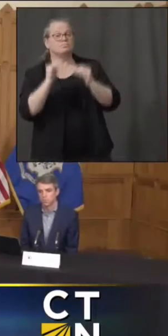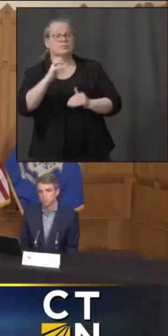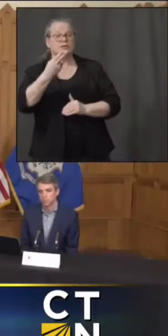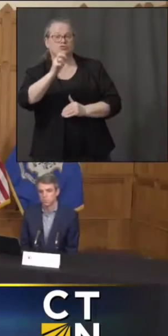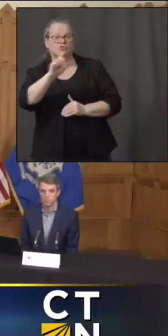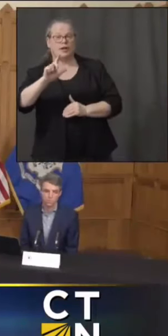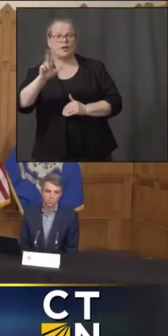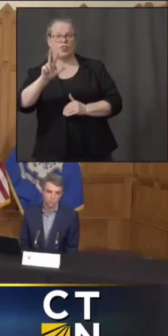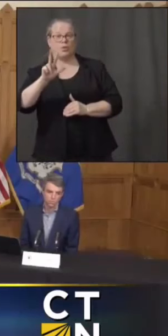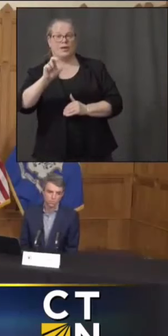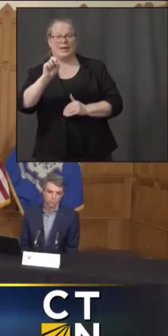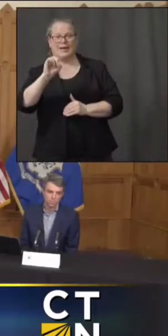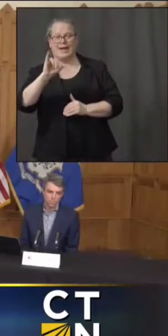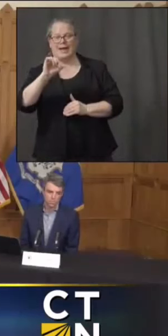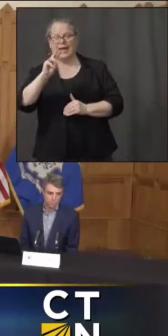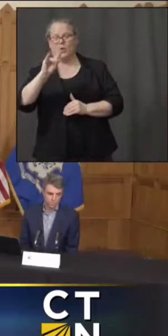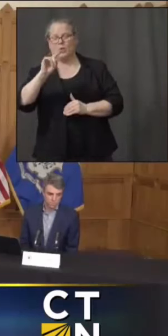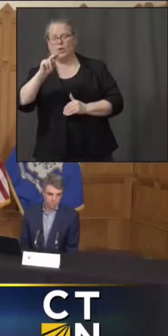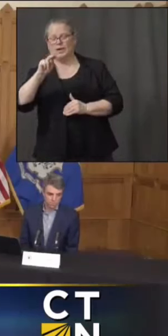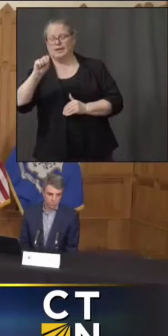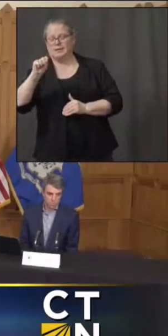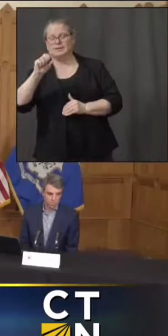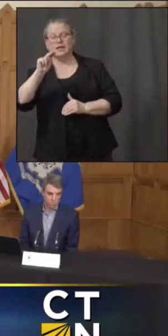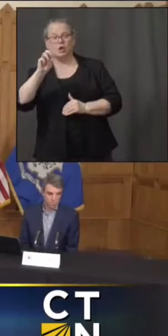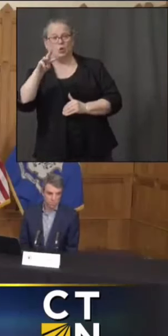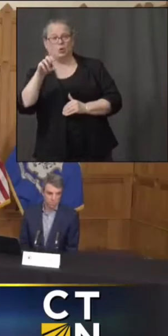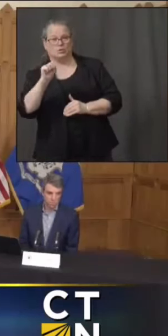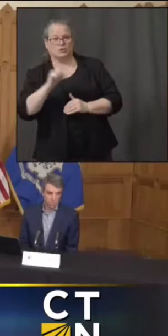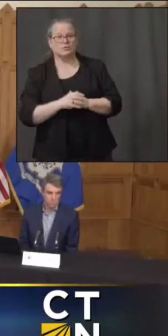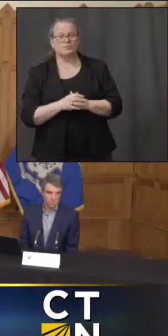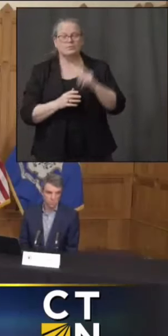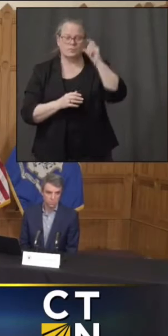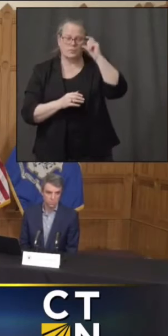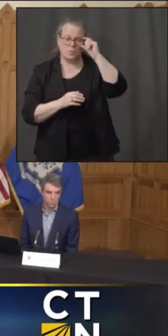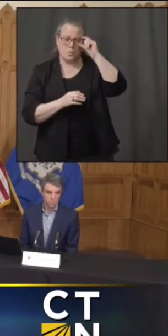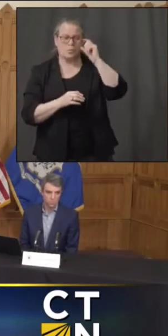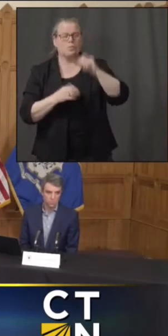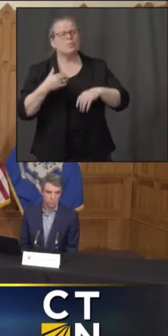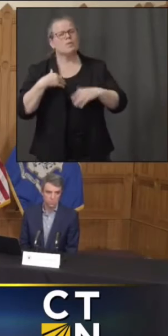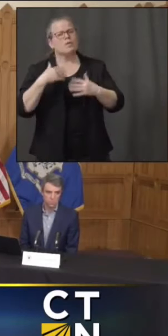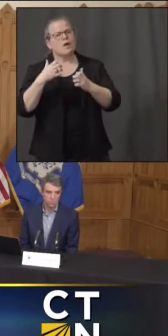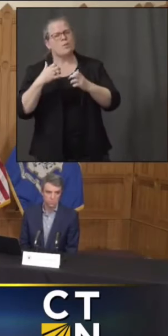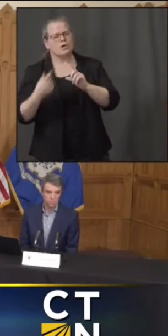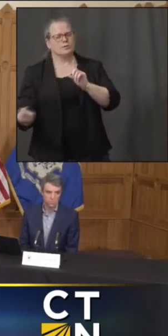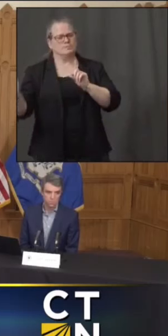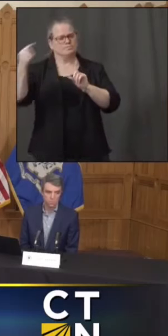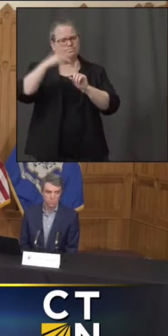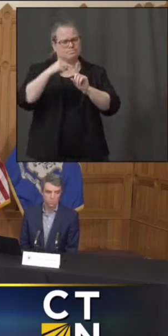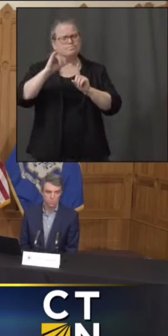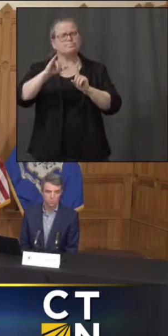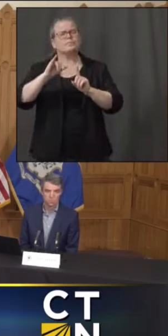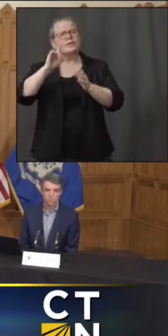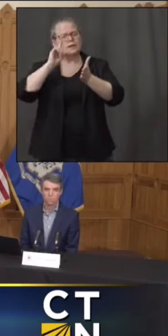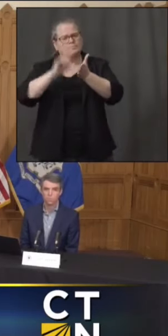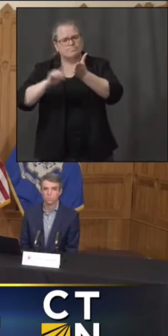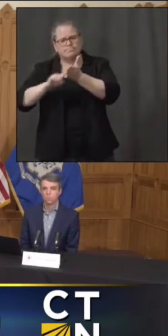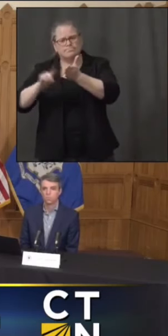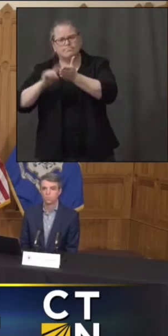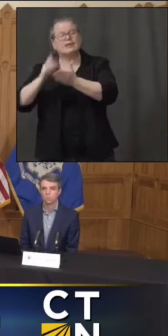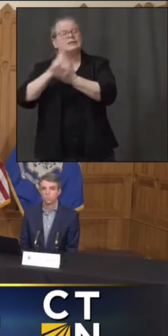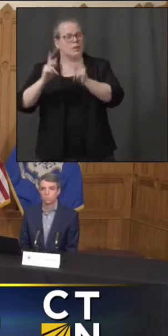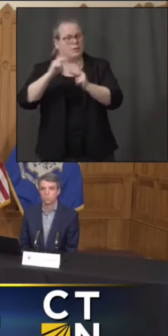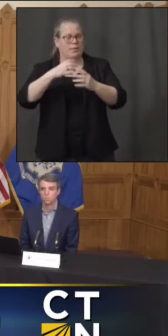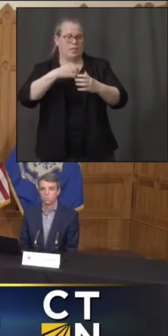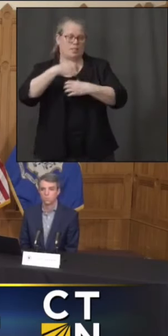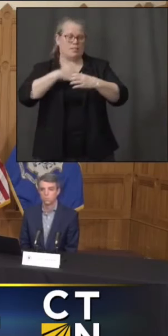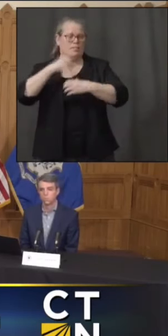News. Yes, Governor, going back to the contact tracing, there's going to be critics who are worried about big brothers and worried about